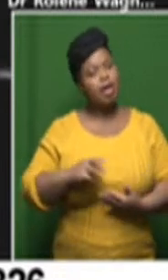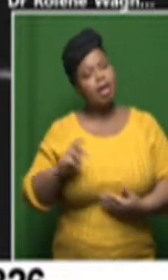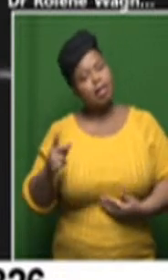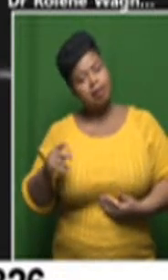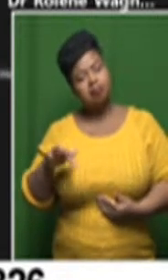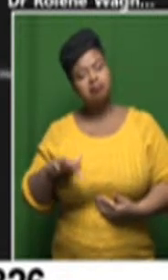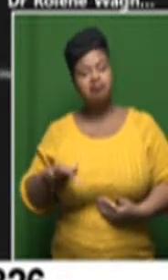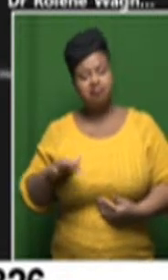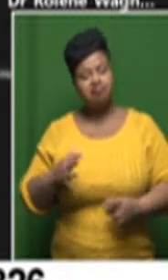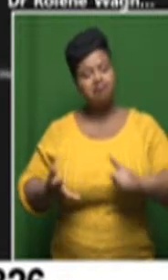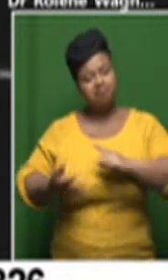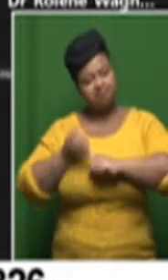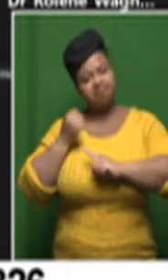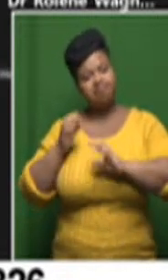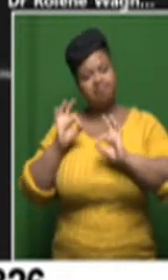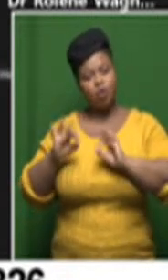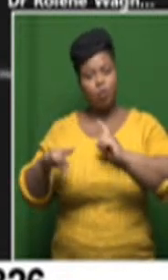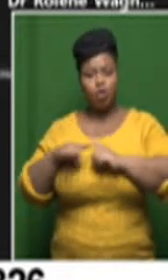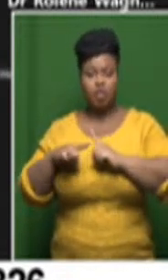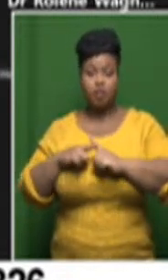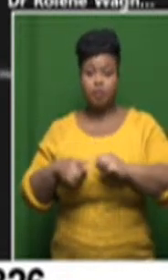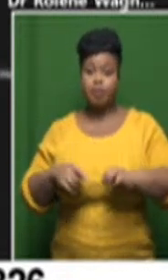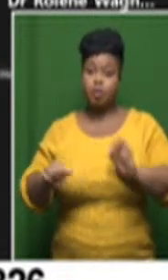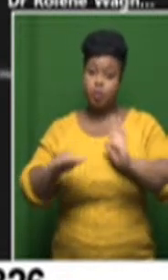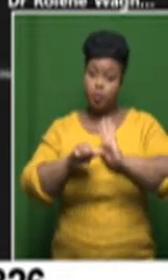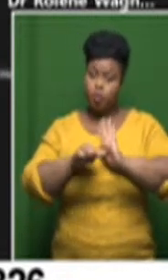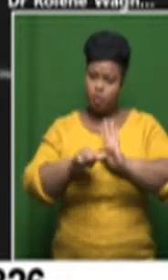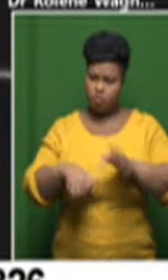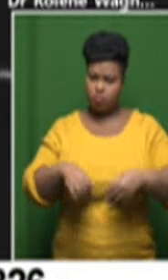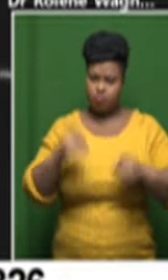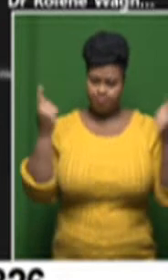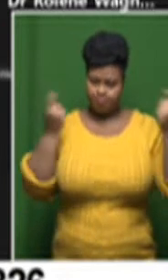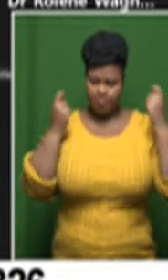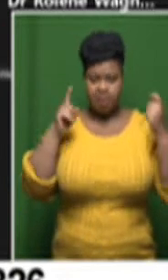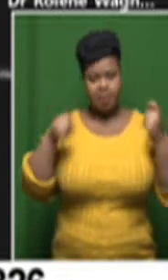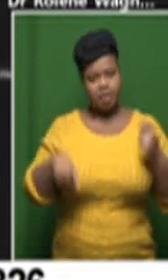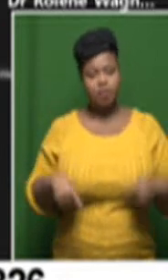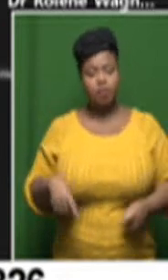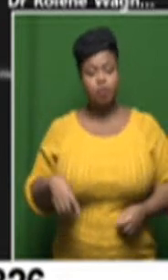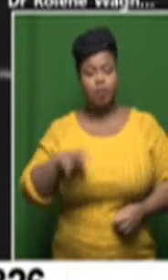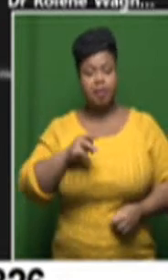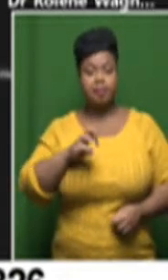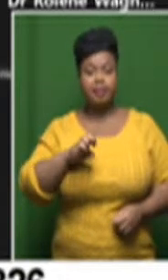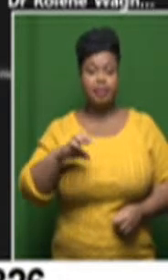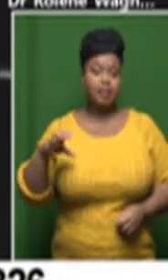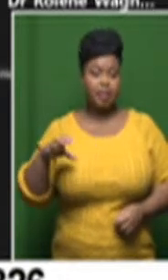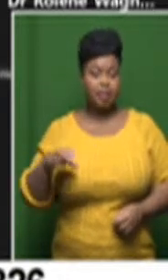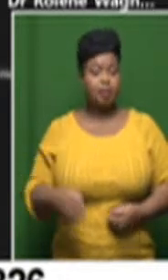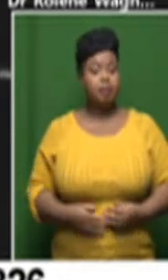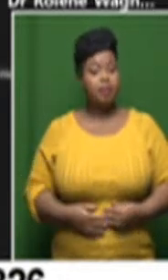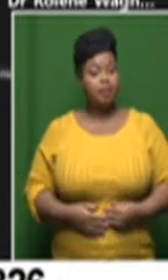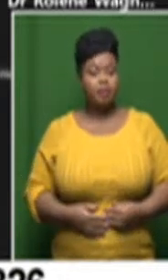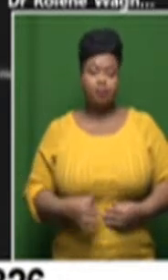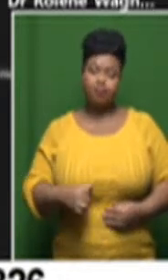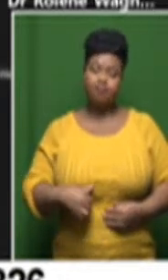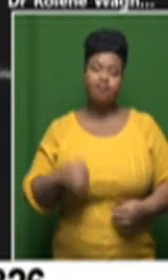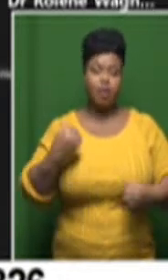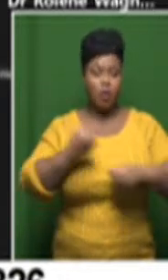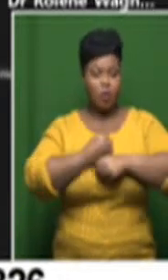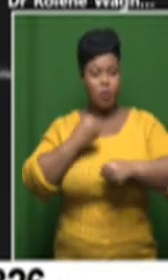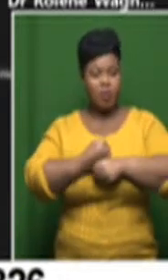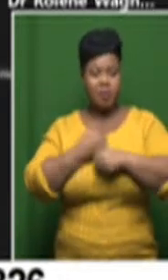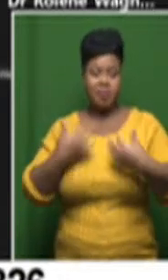making strides, positive strides, it's really important that we celebrate this. And our MEC was very proactive